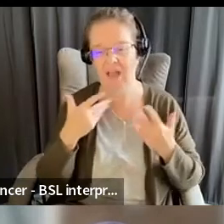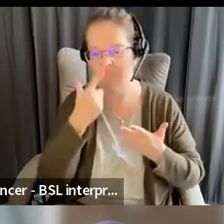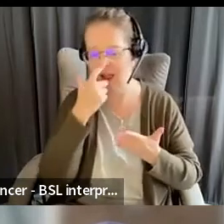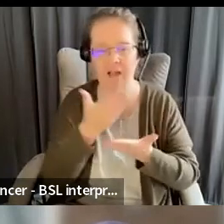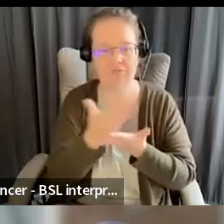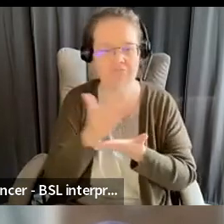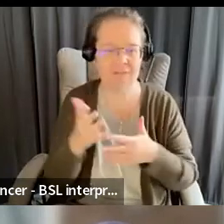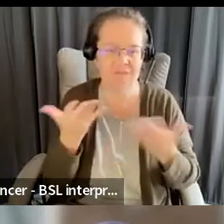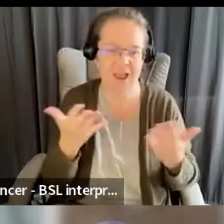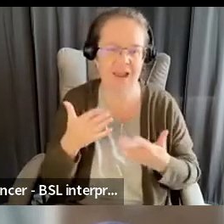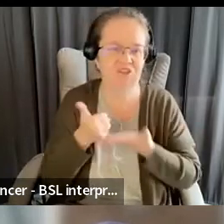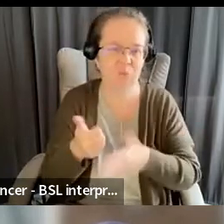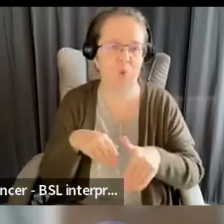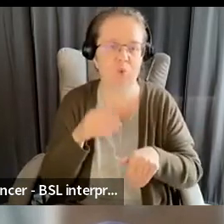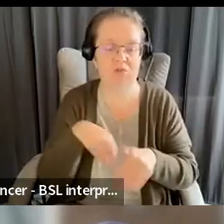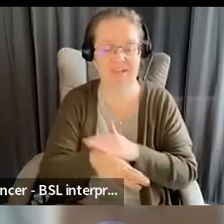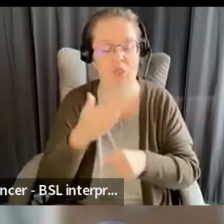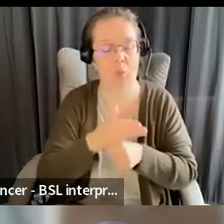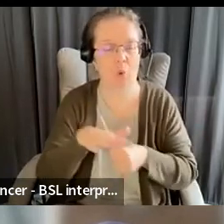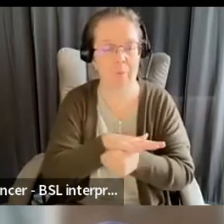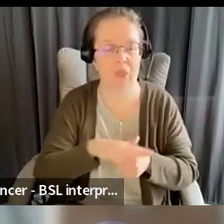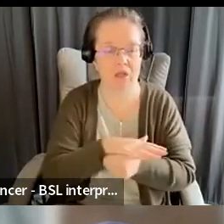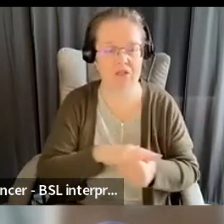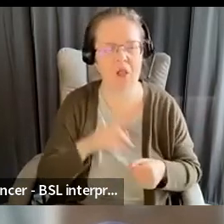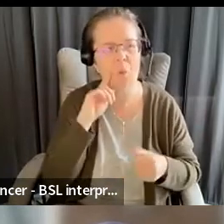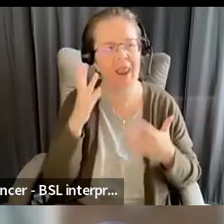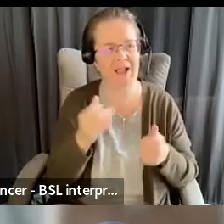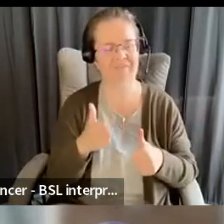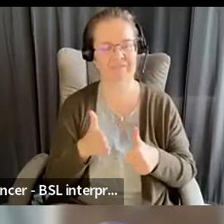workplace. But generally, there would be an initial